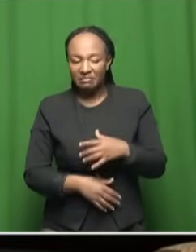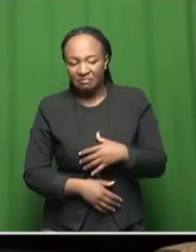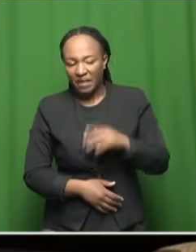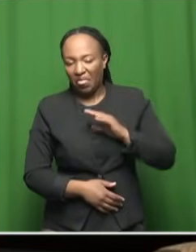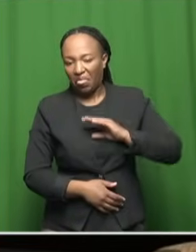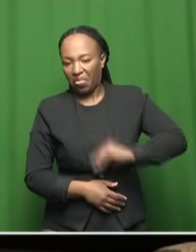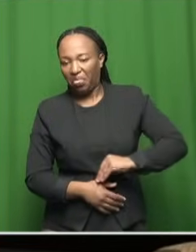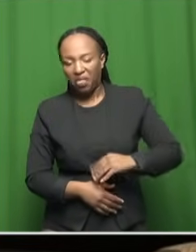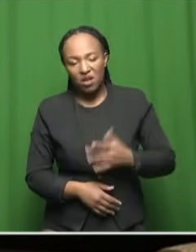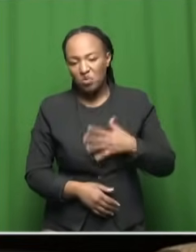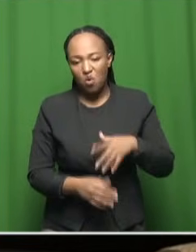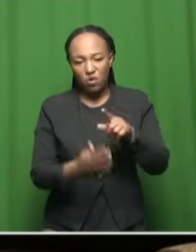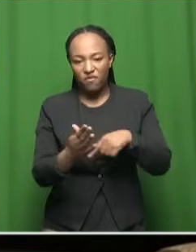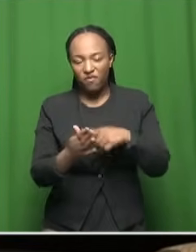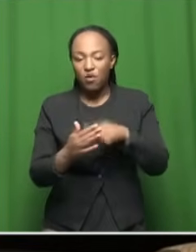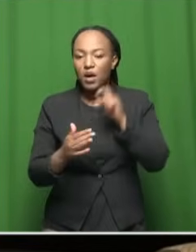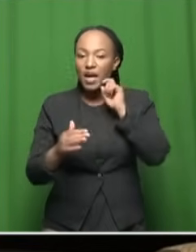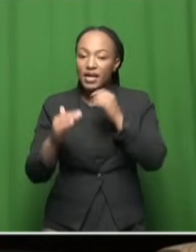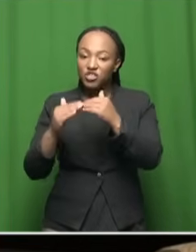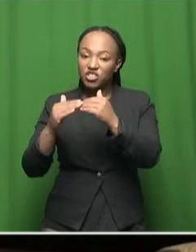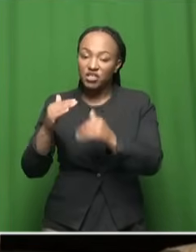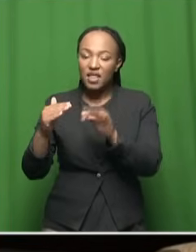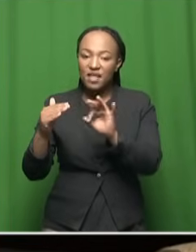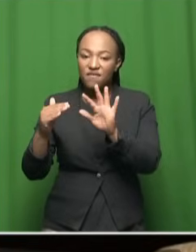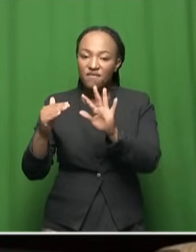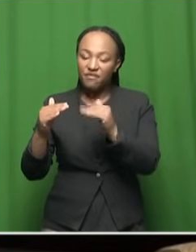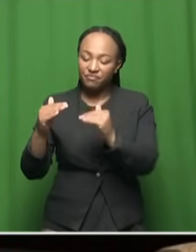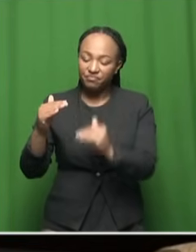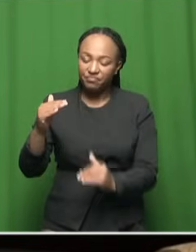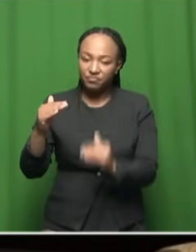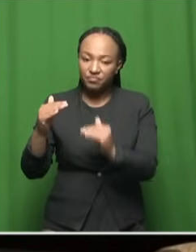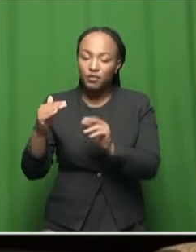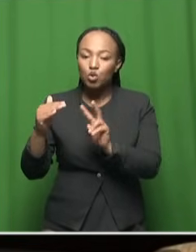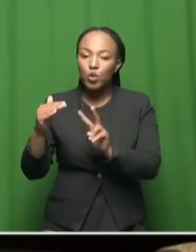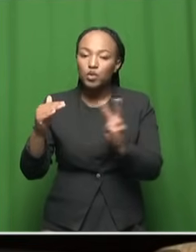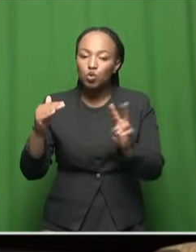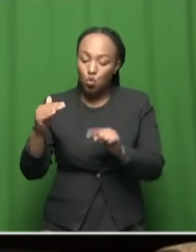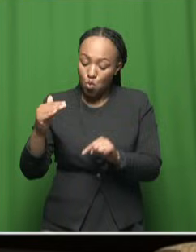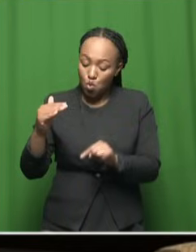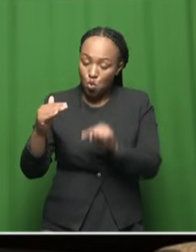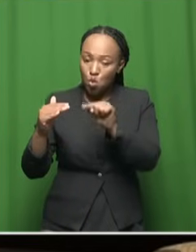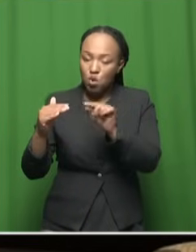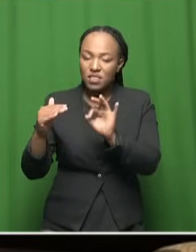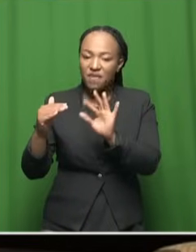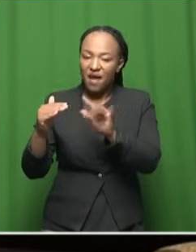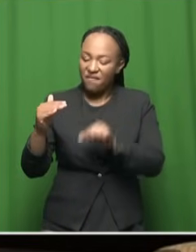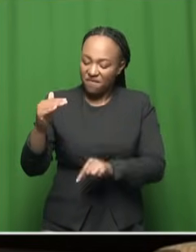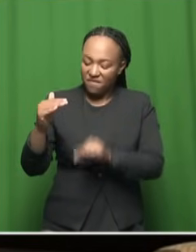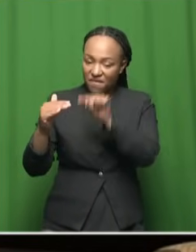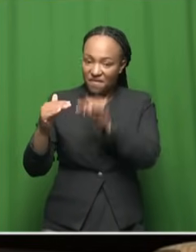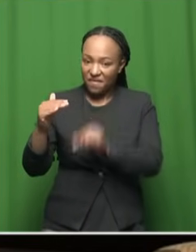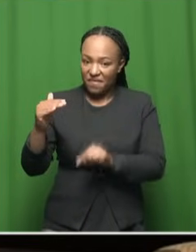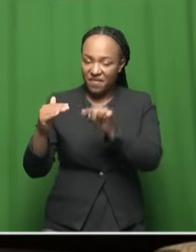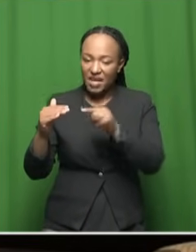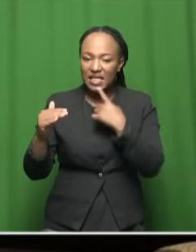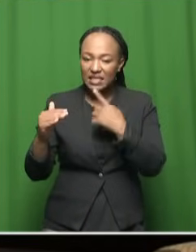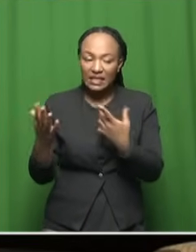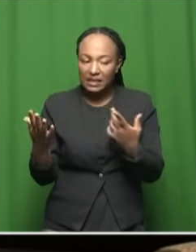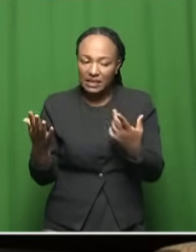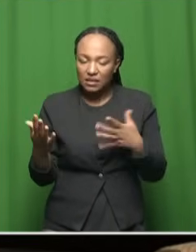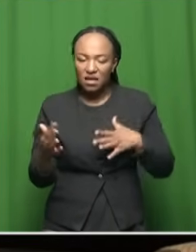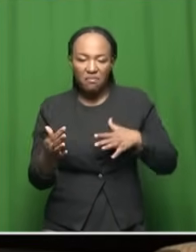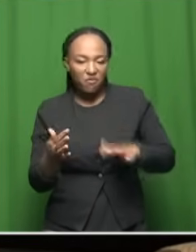age of 35 years old and between 22 and 35, and accused of not being interested or not wanting to